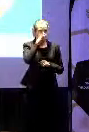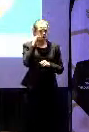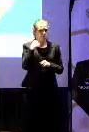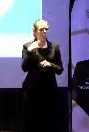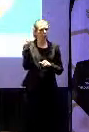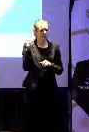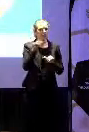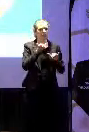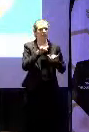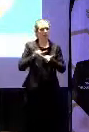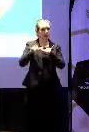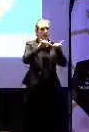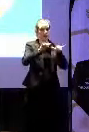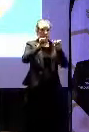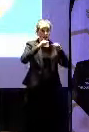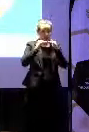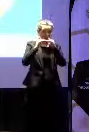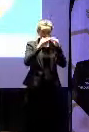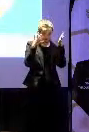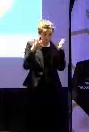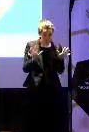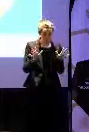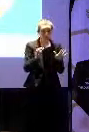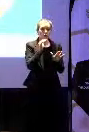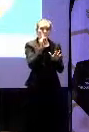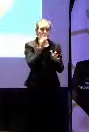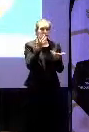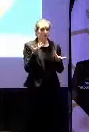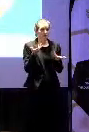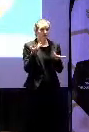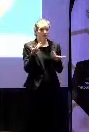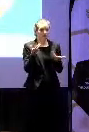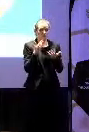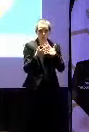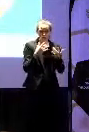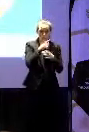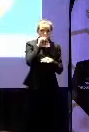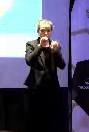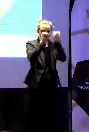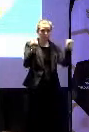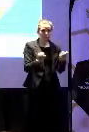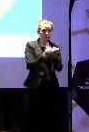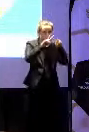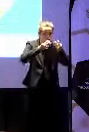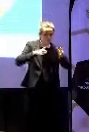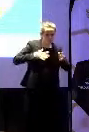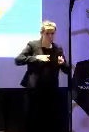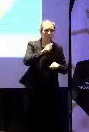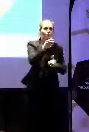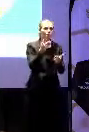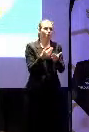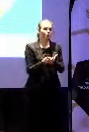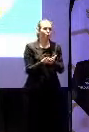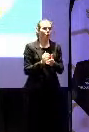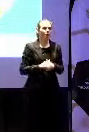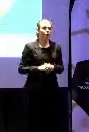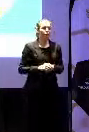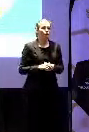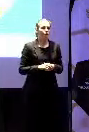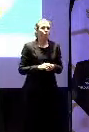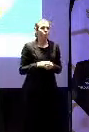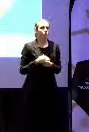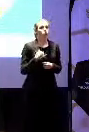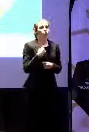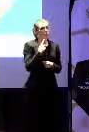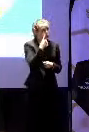have been standardized that we have on the system. So any name that you want to look up, you can go and look up. Maybe one thing that I would